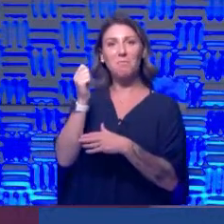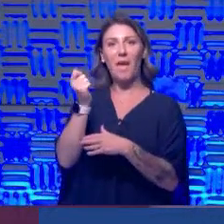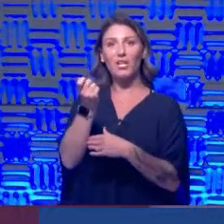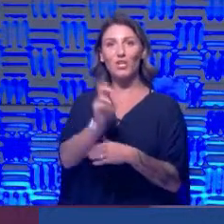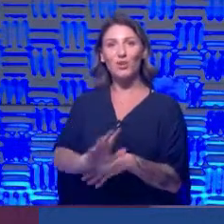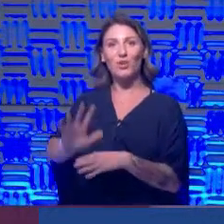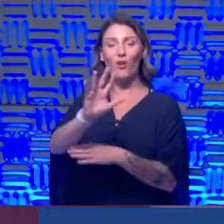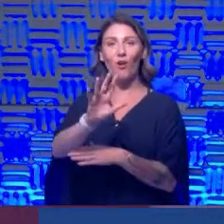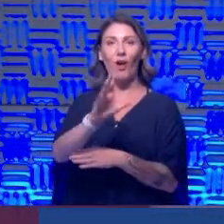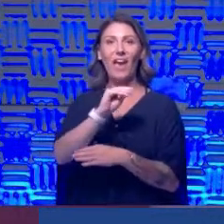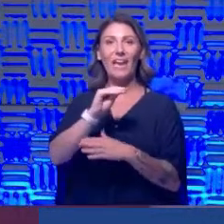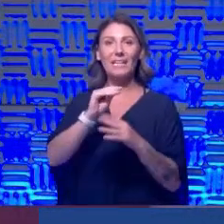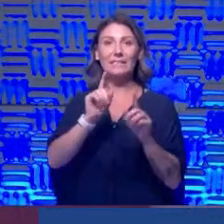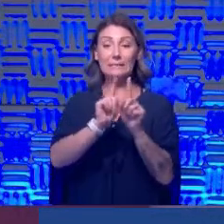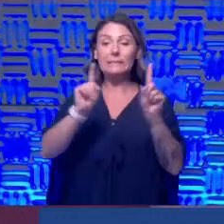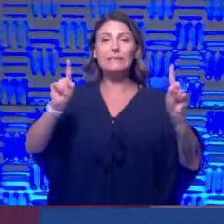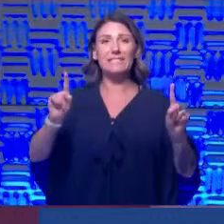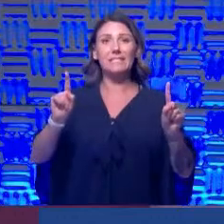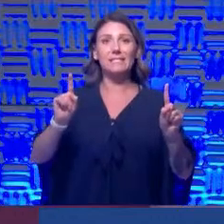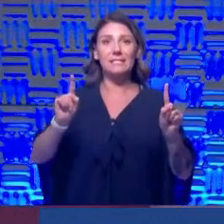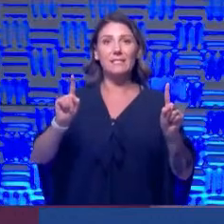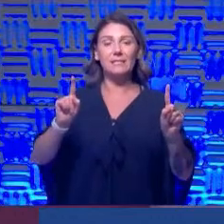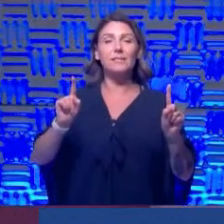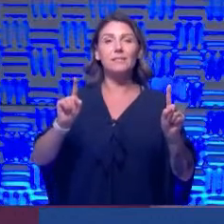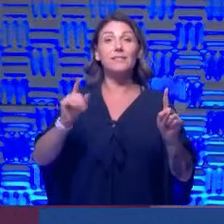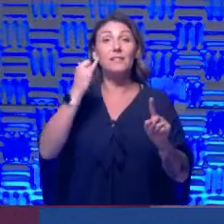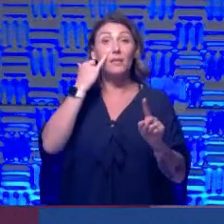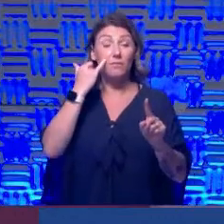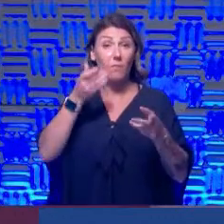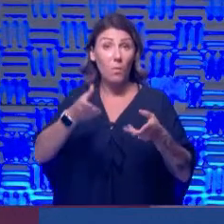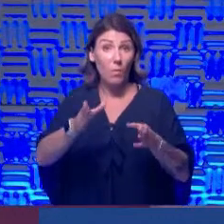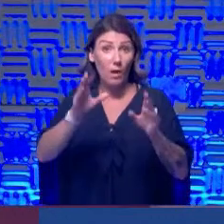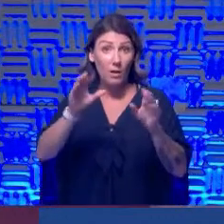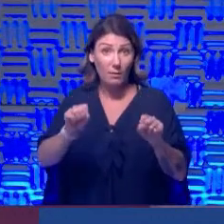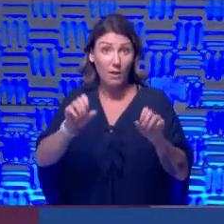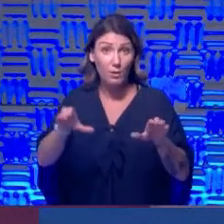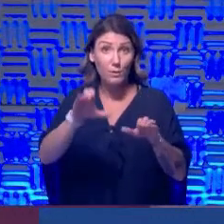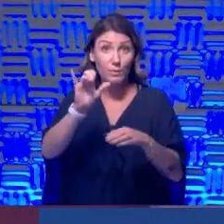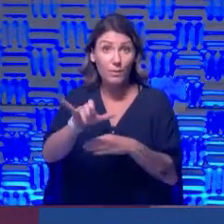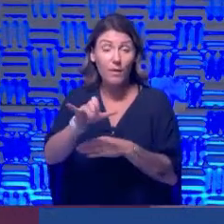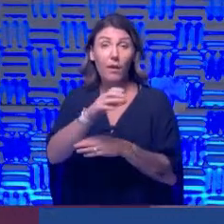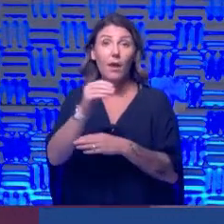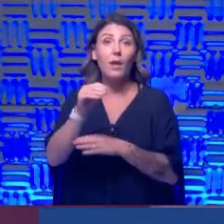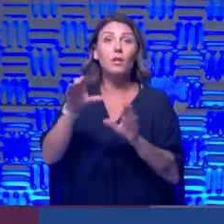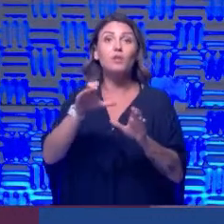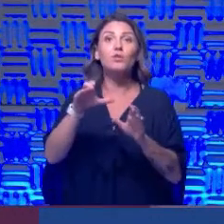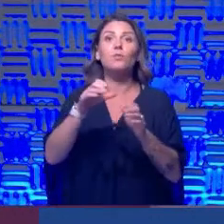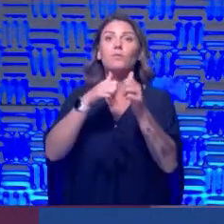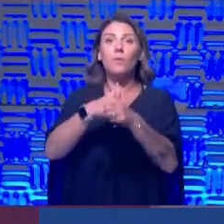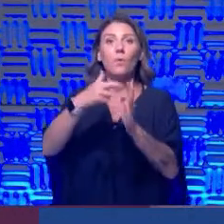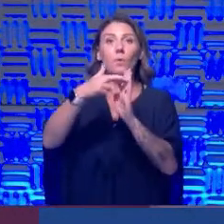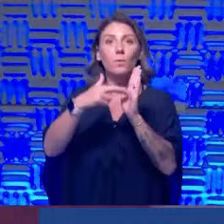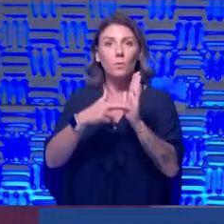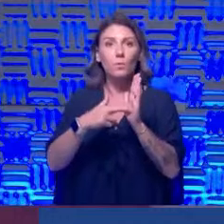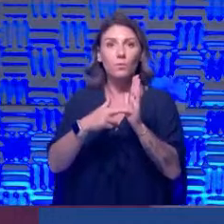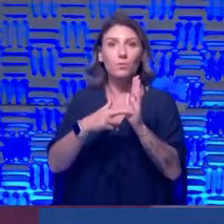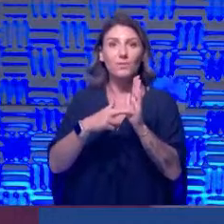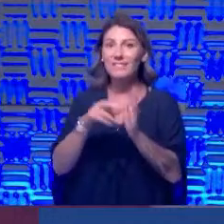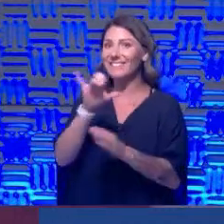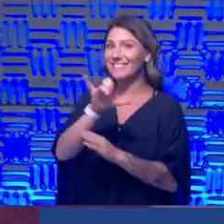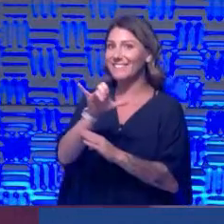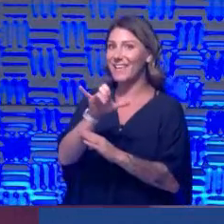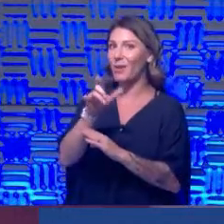and distance. And, and so I think if there's a way to do it and do it by the rules that come from these